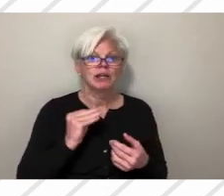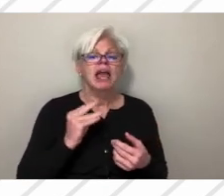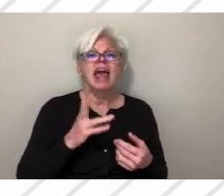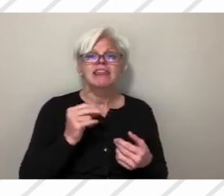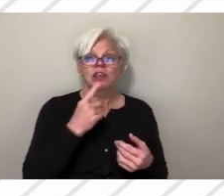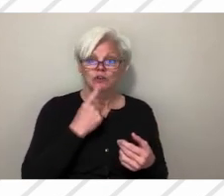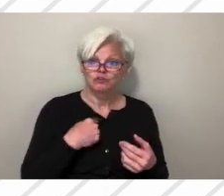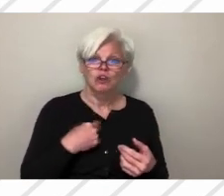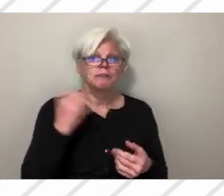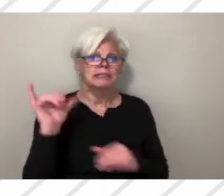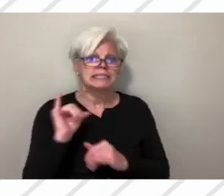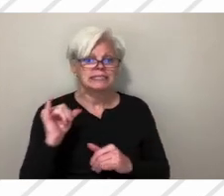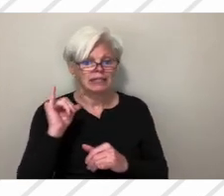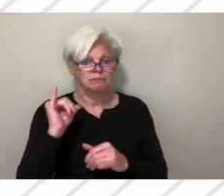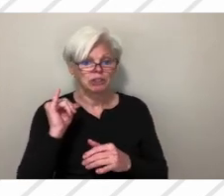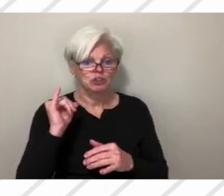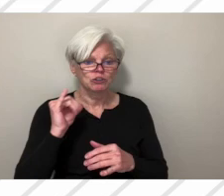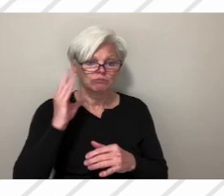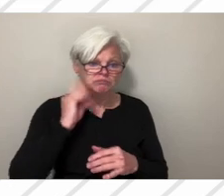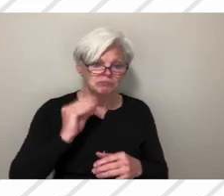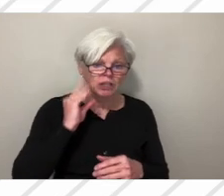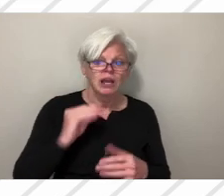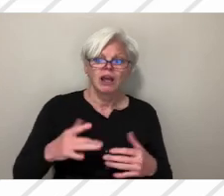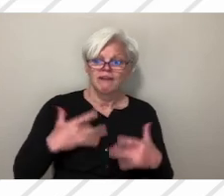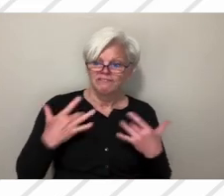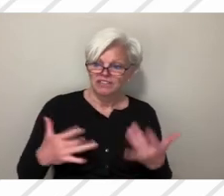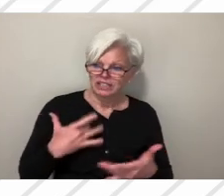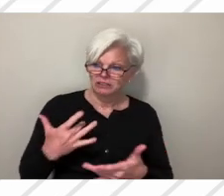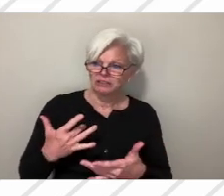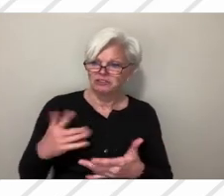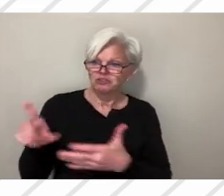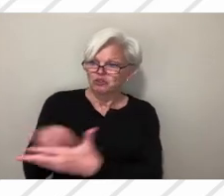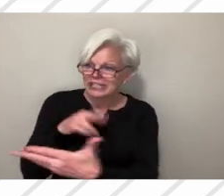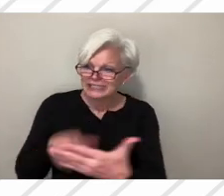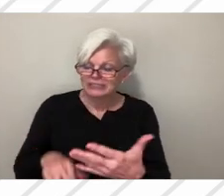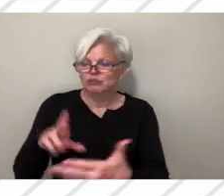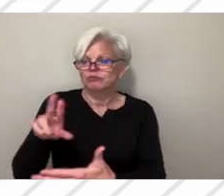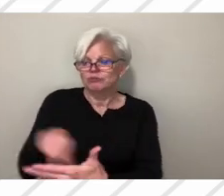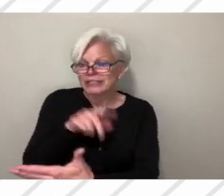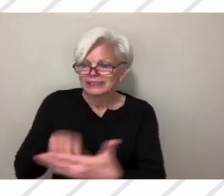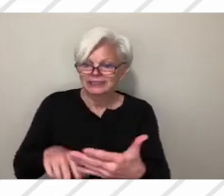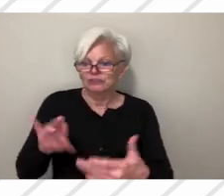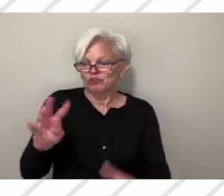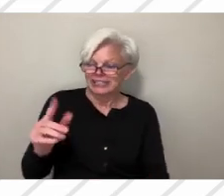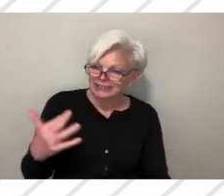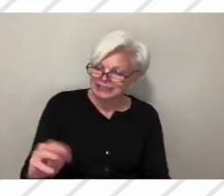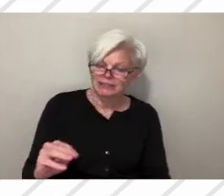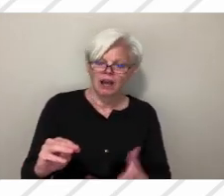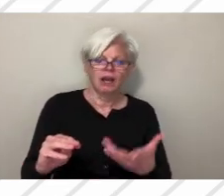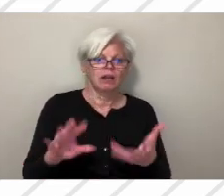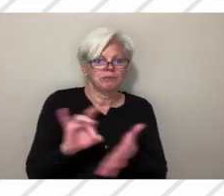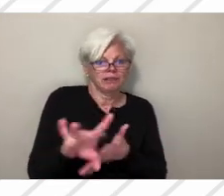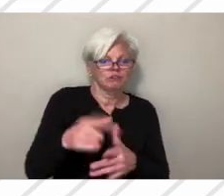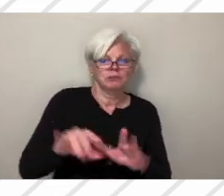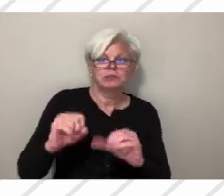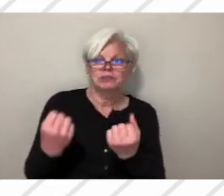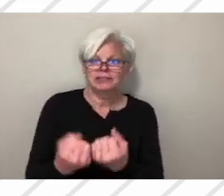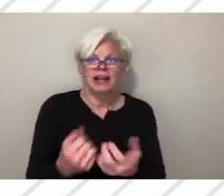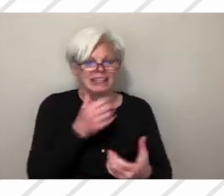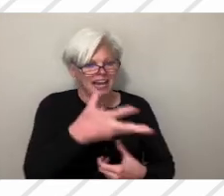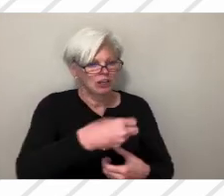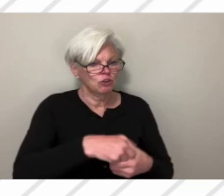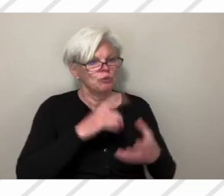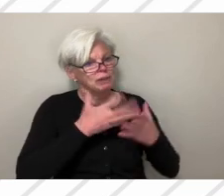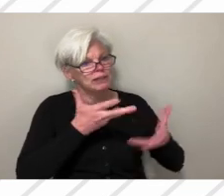of feeling racism and erased from society, not including the dialogue about who the first people